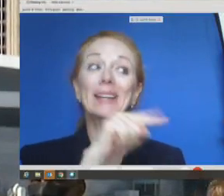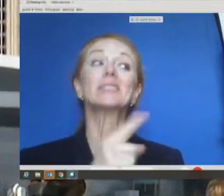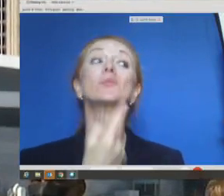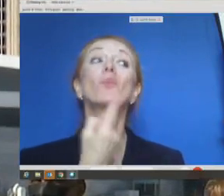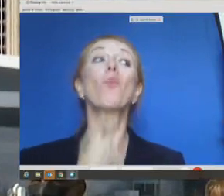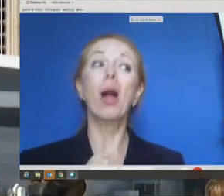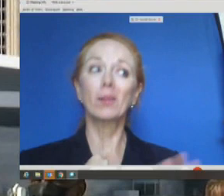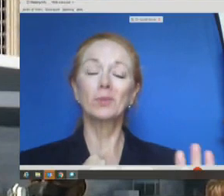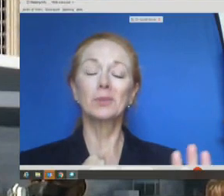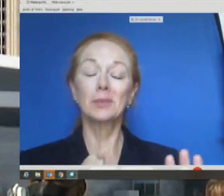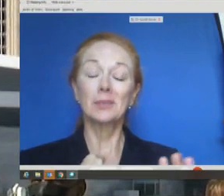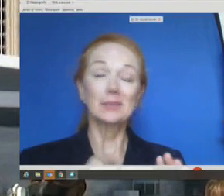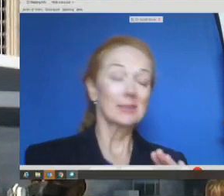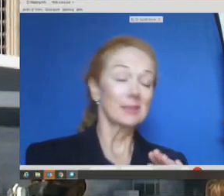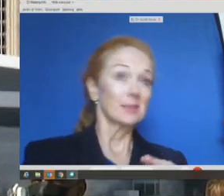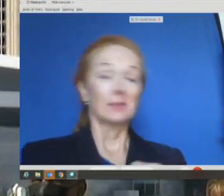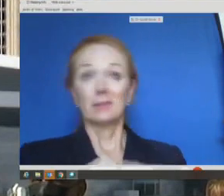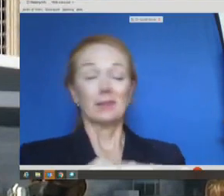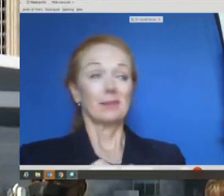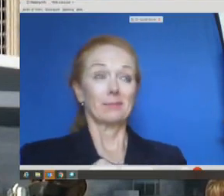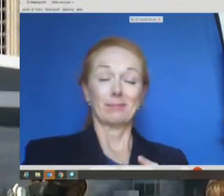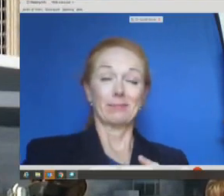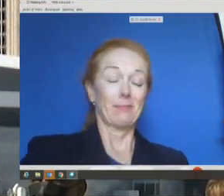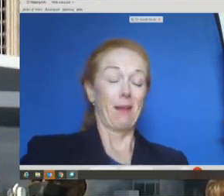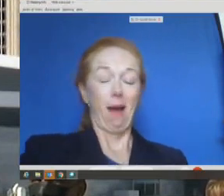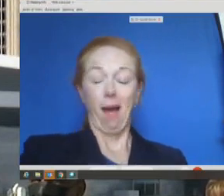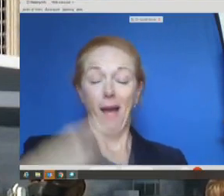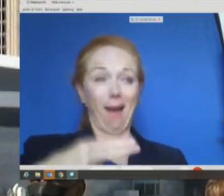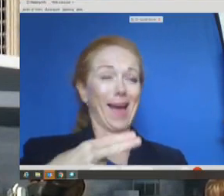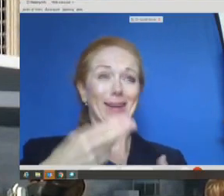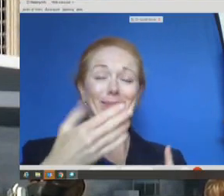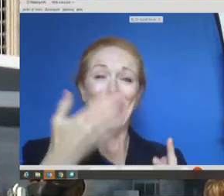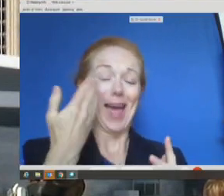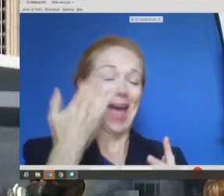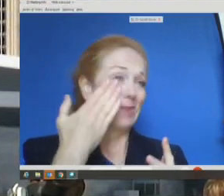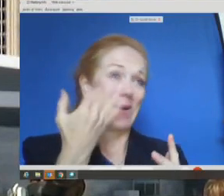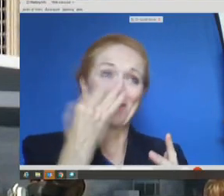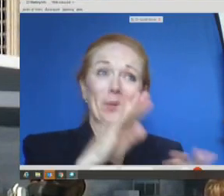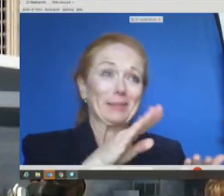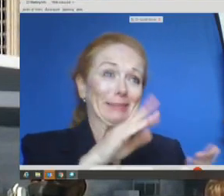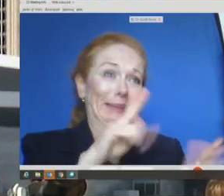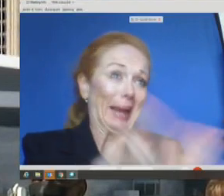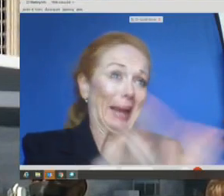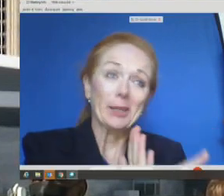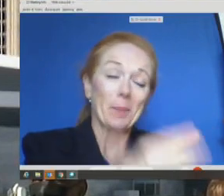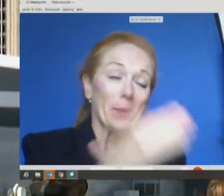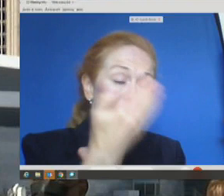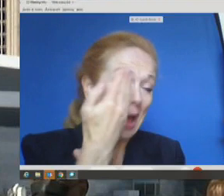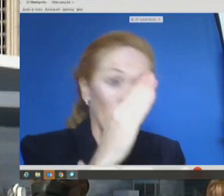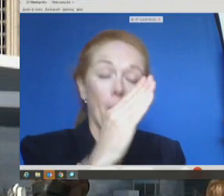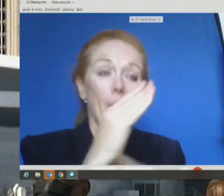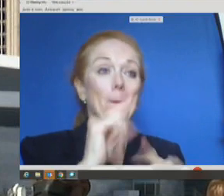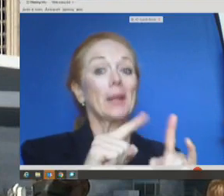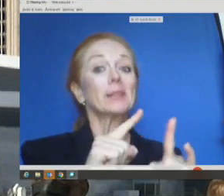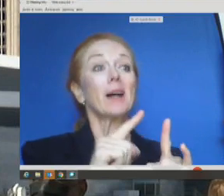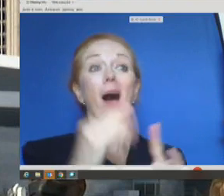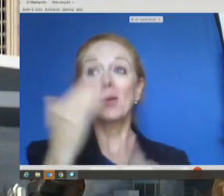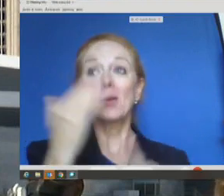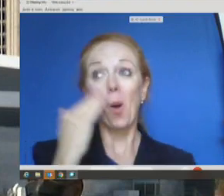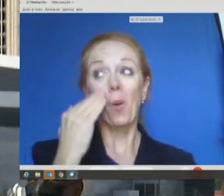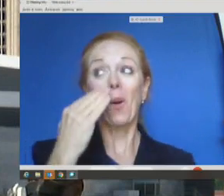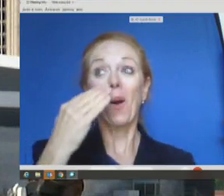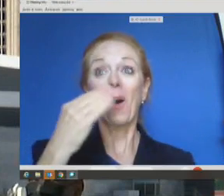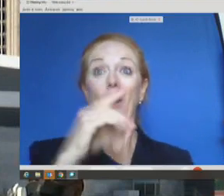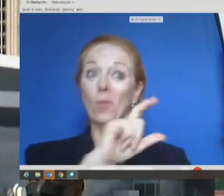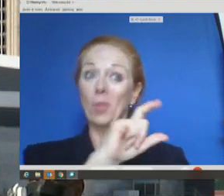followed policy and Harold Easter would still be alive today? Well, let me tell you, I believe that if they had followed policy, we would have,